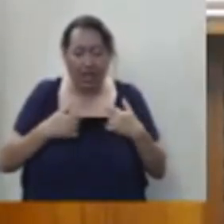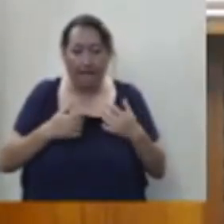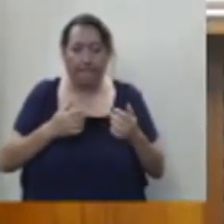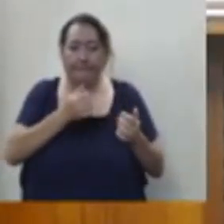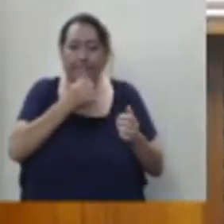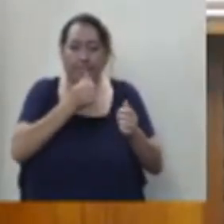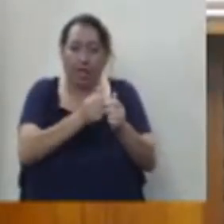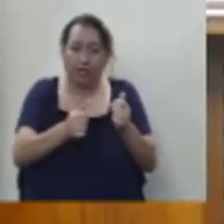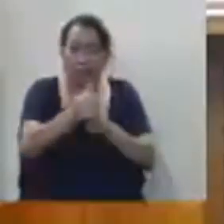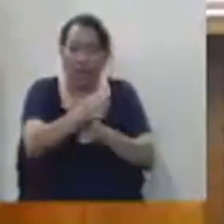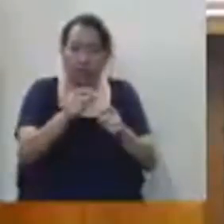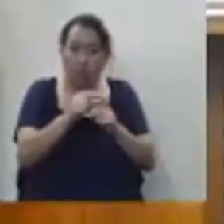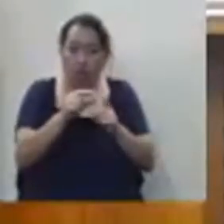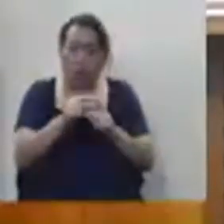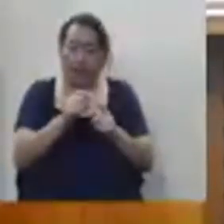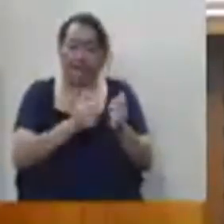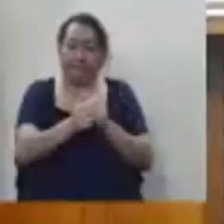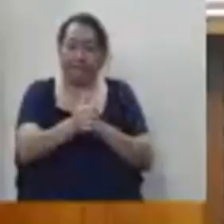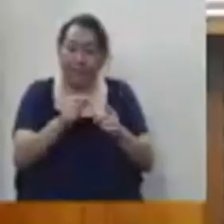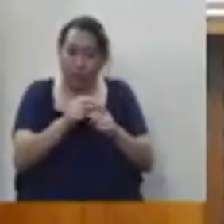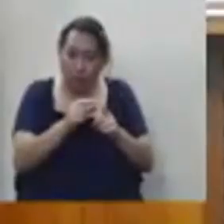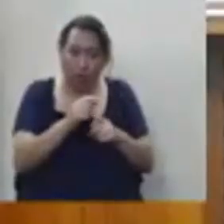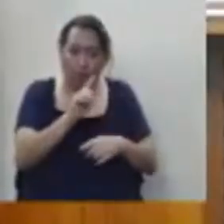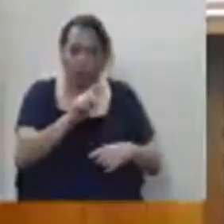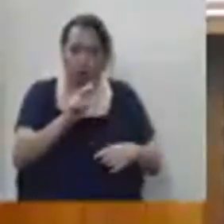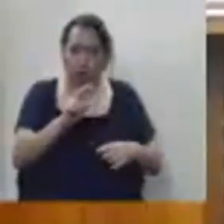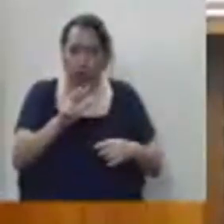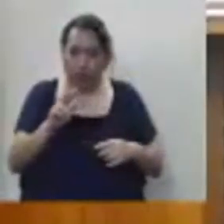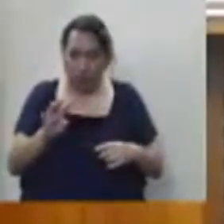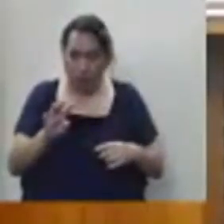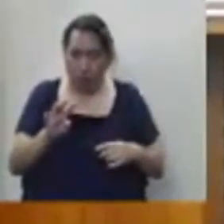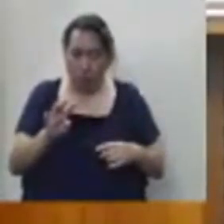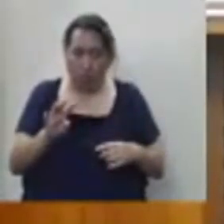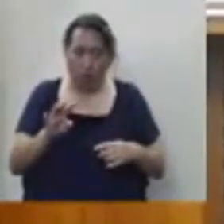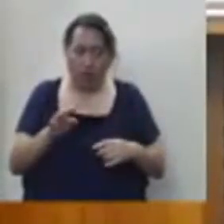you will type in is 1234.